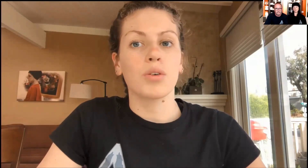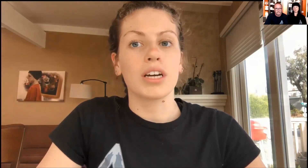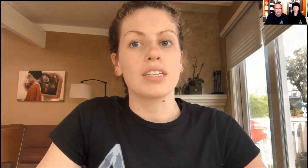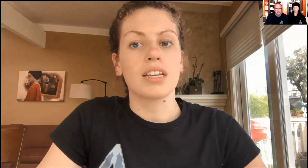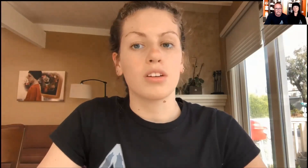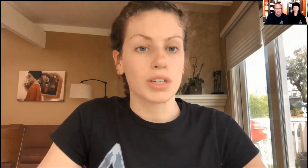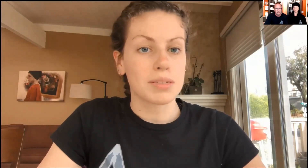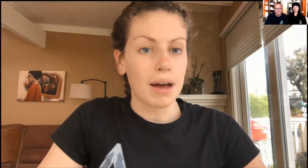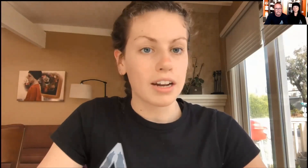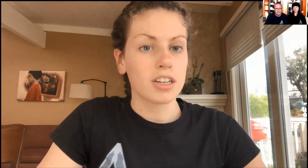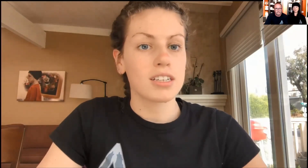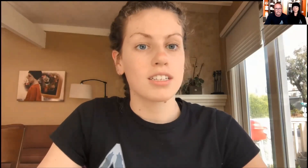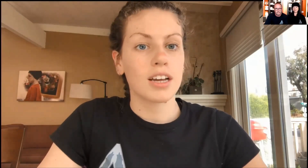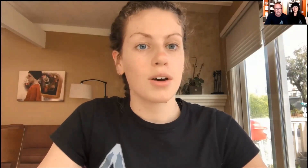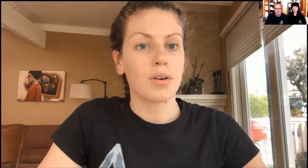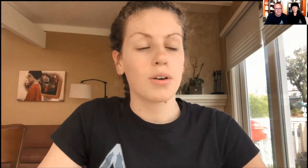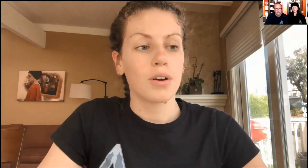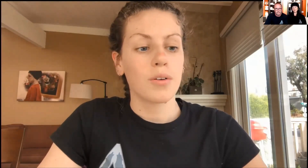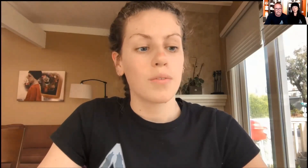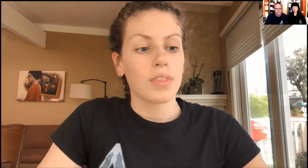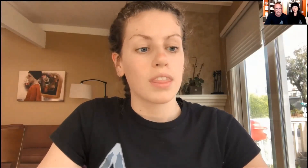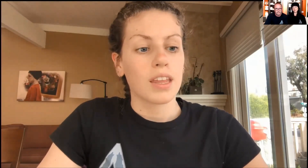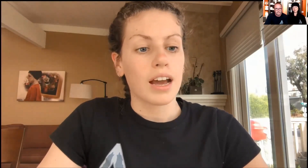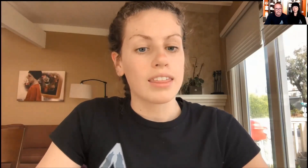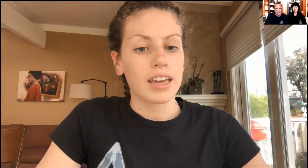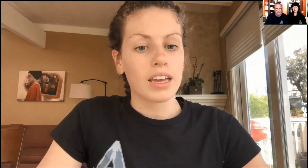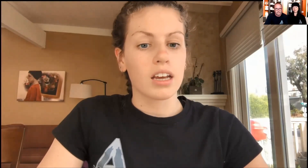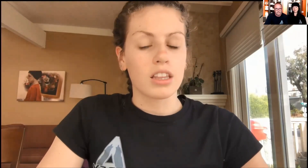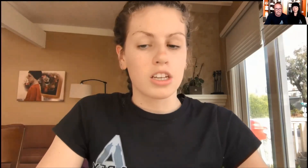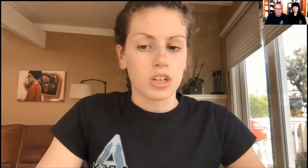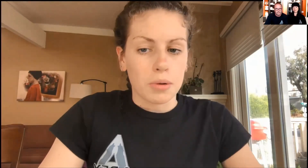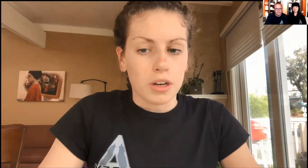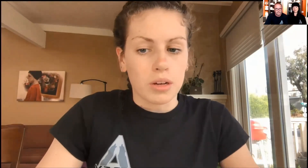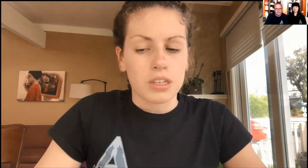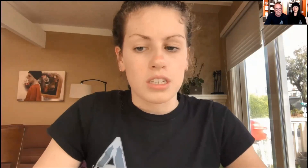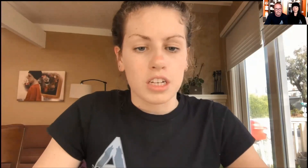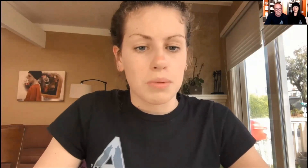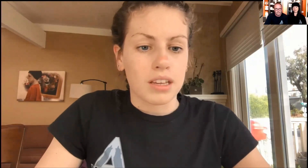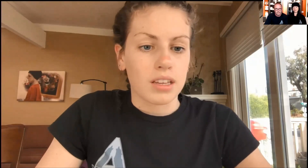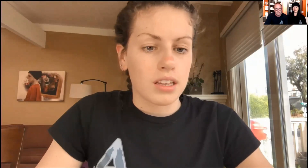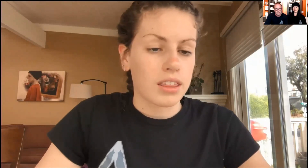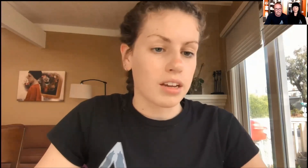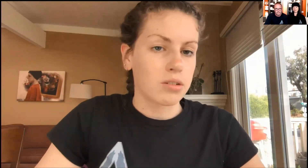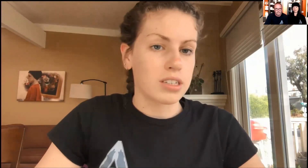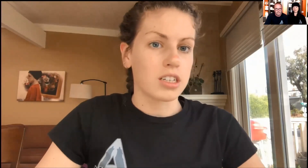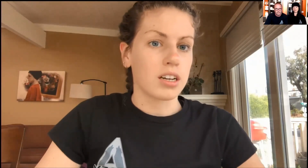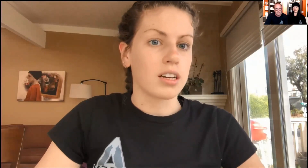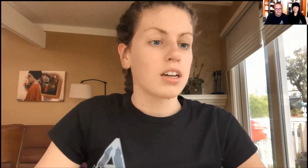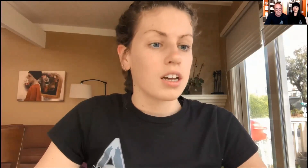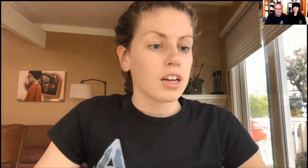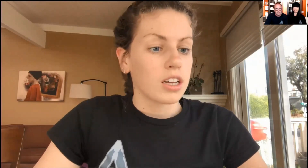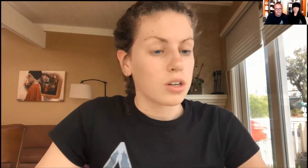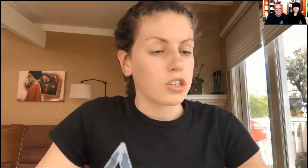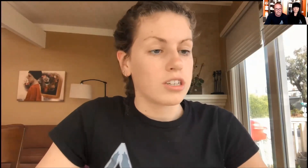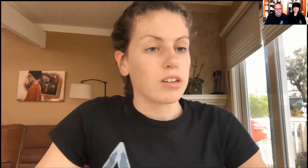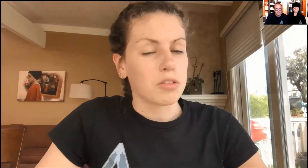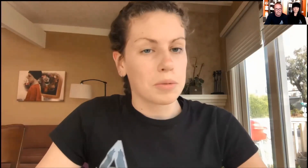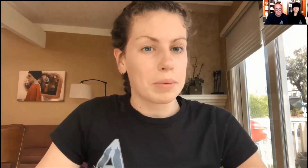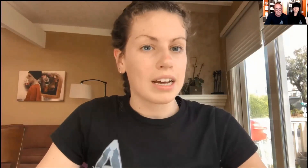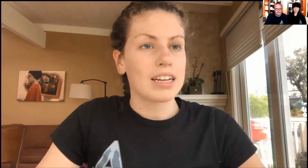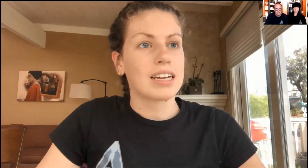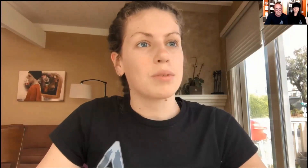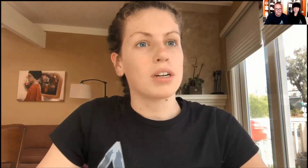do have a voice, and your voice matters. So I think the junior program was such a big thing, was such a huge